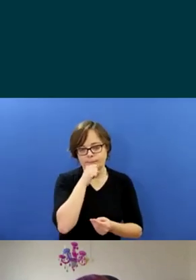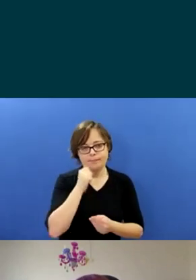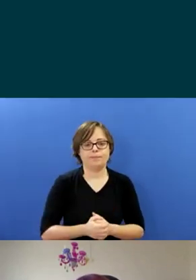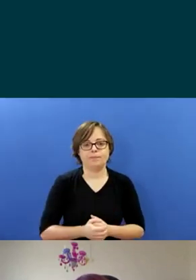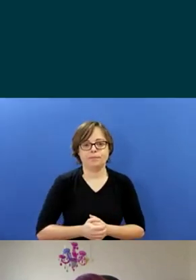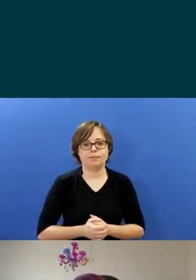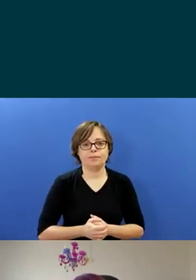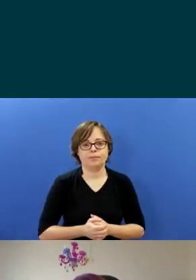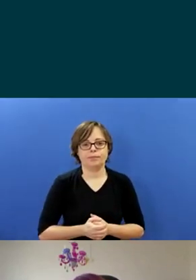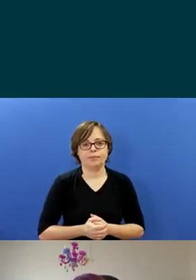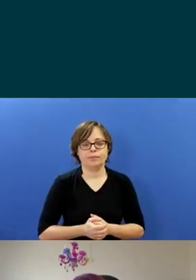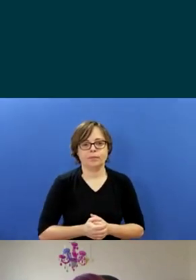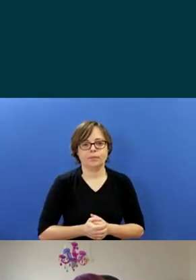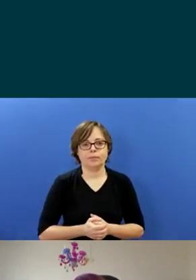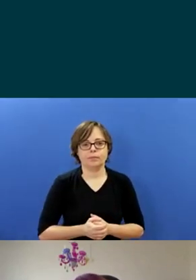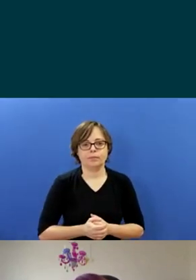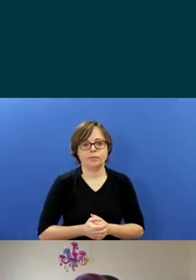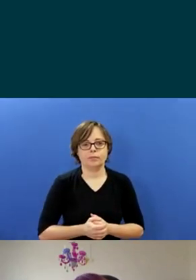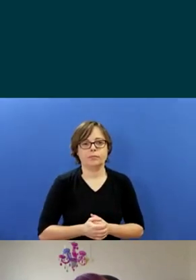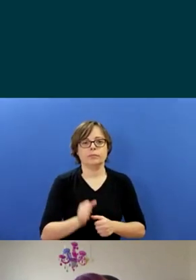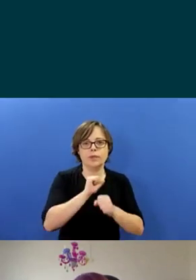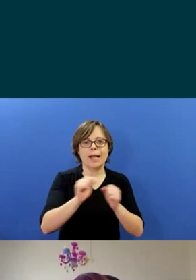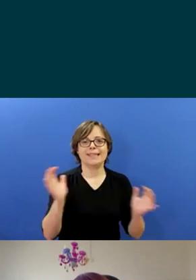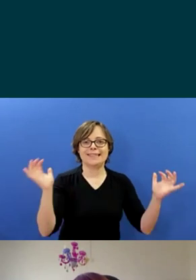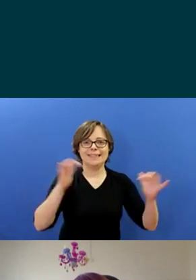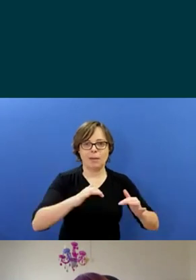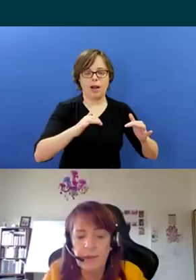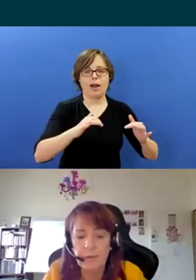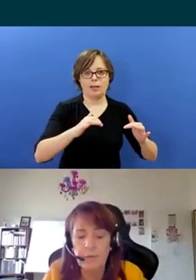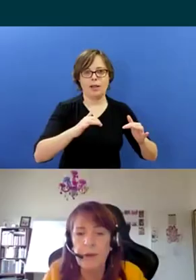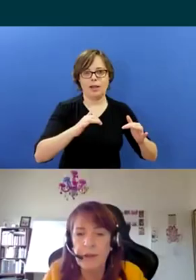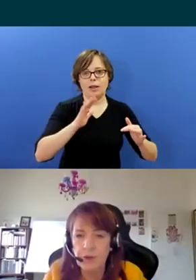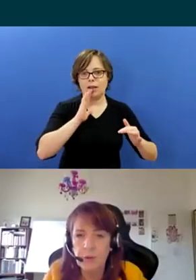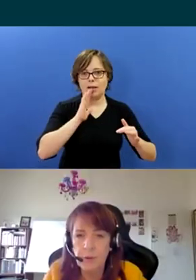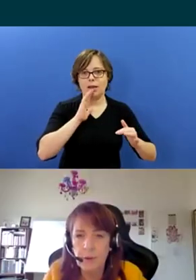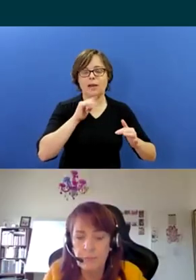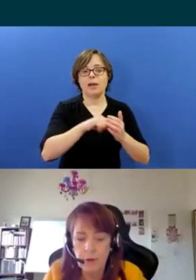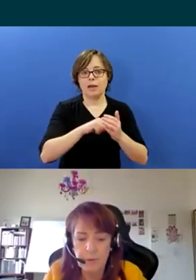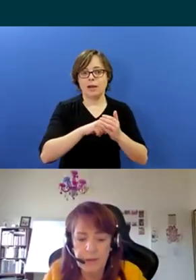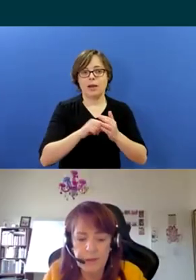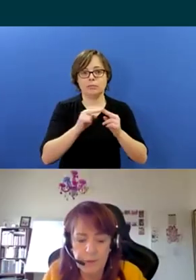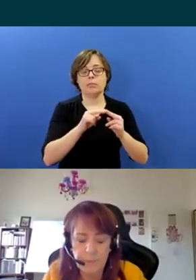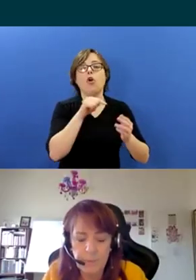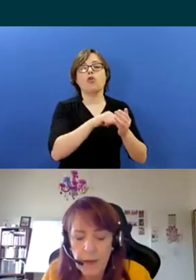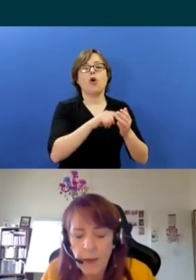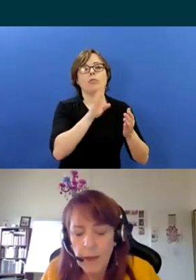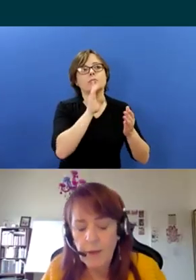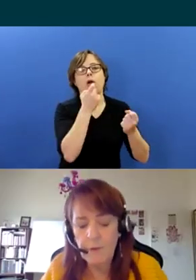assembly, which is a feedback from the authorities on the actions to be taken for each recommendation.